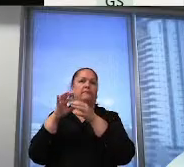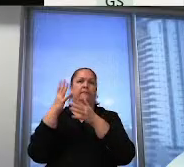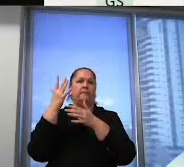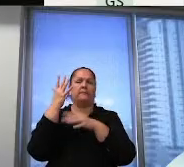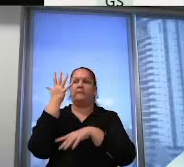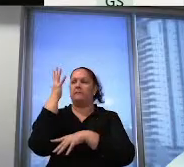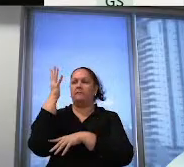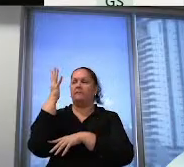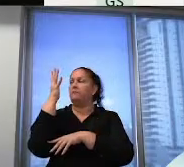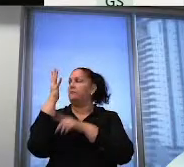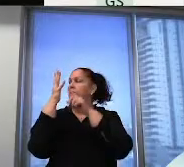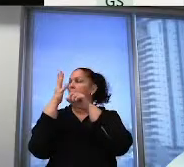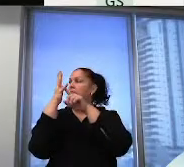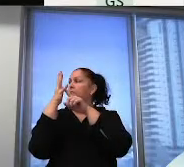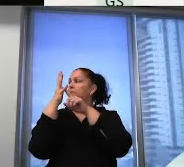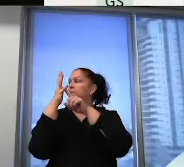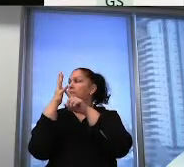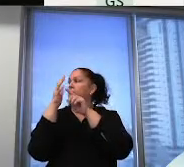from